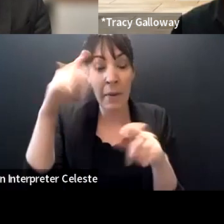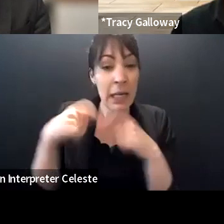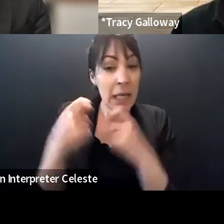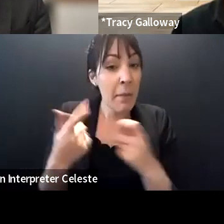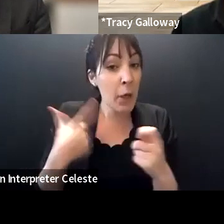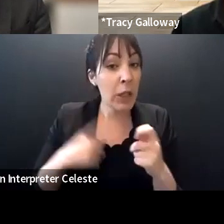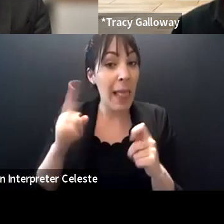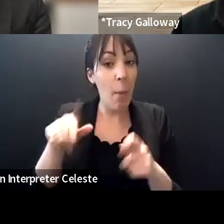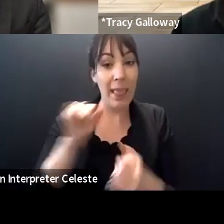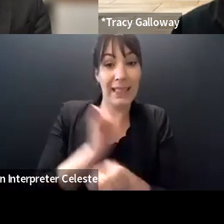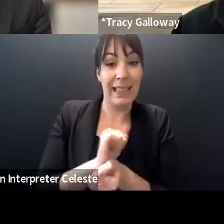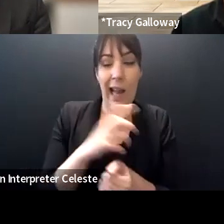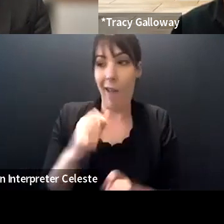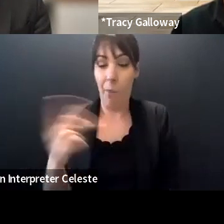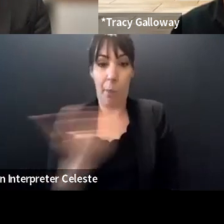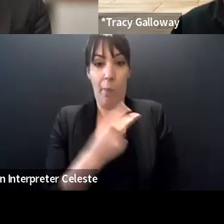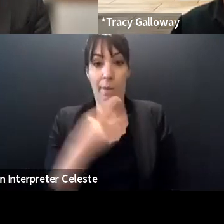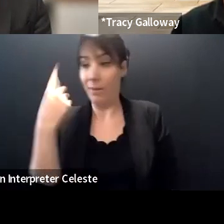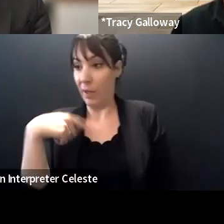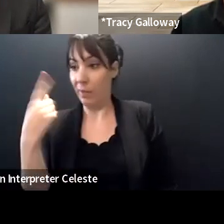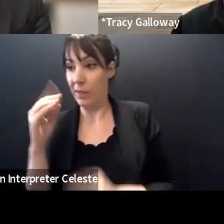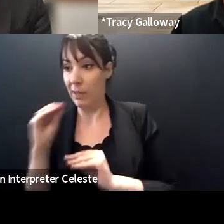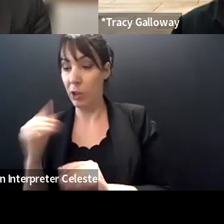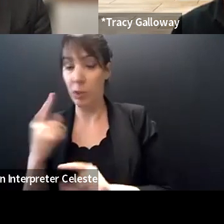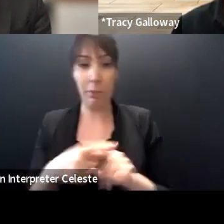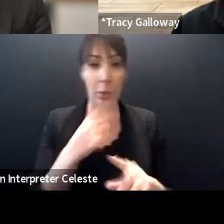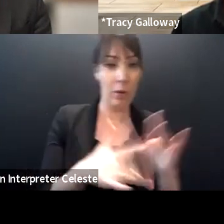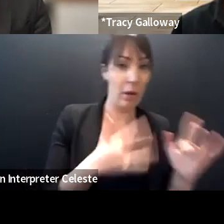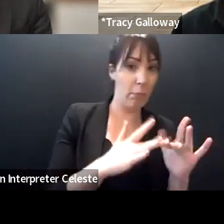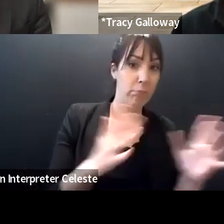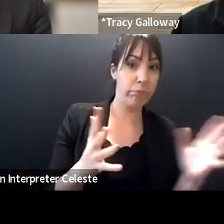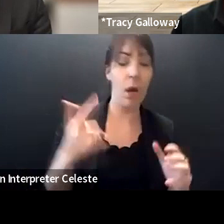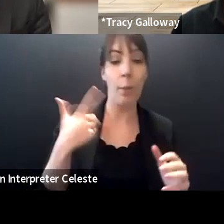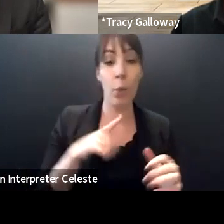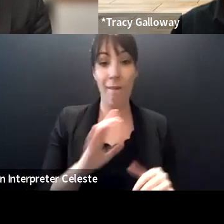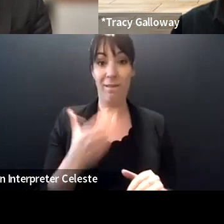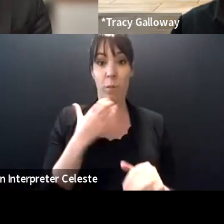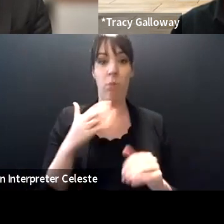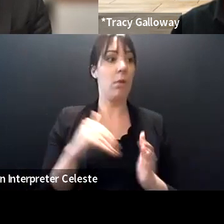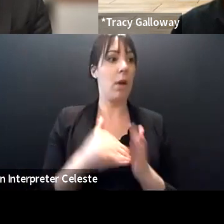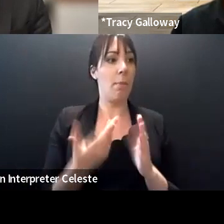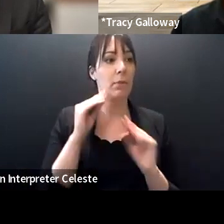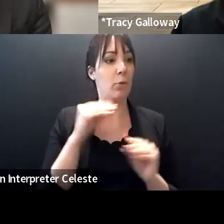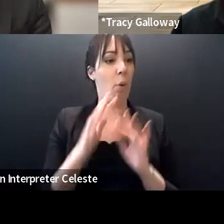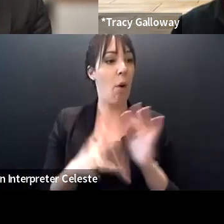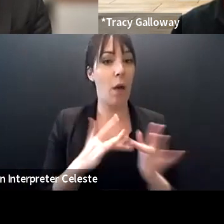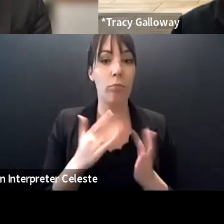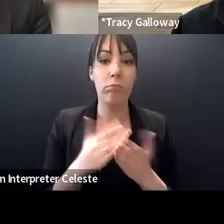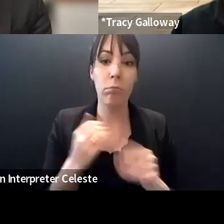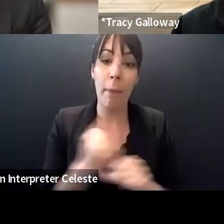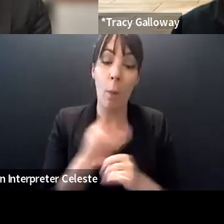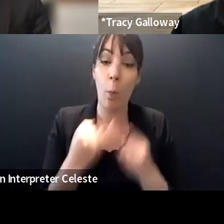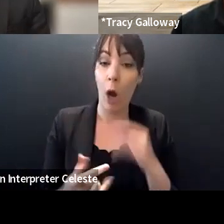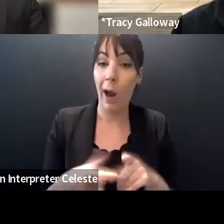the moment still, and the forced shift online has only exacerbated that. And I suppose from my perspective in